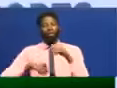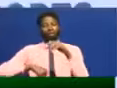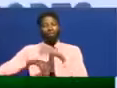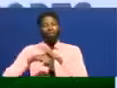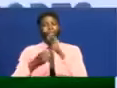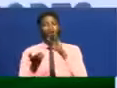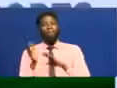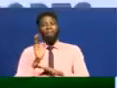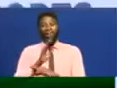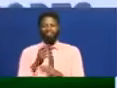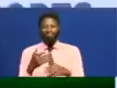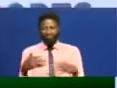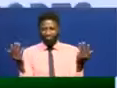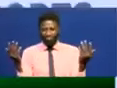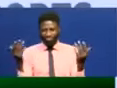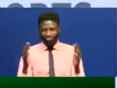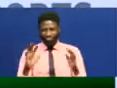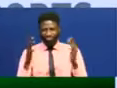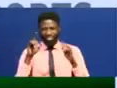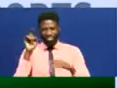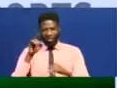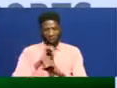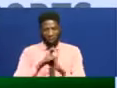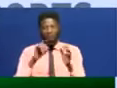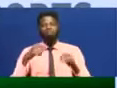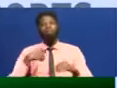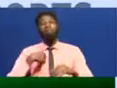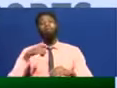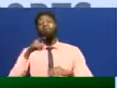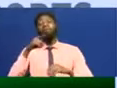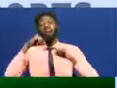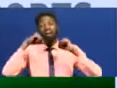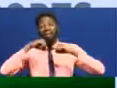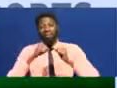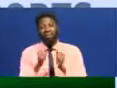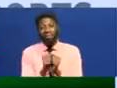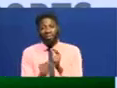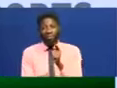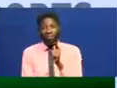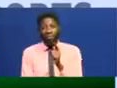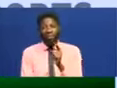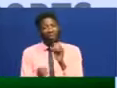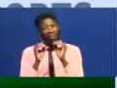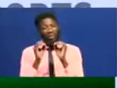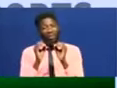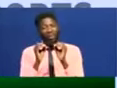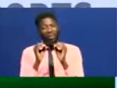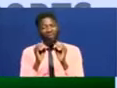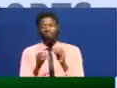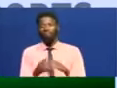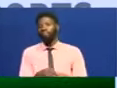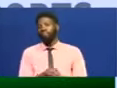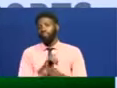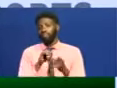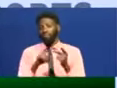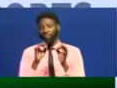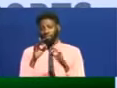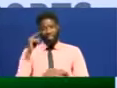is not something to celebrate, I don't agree with you. If you think saving our